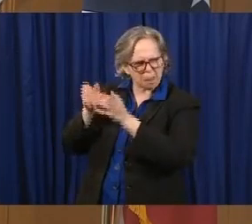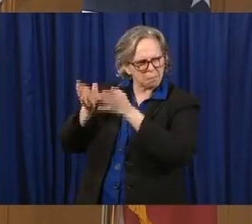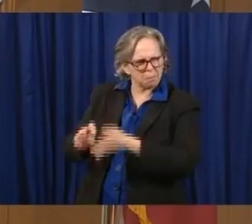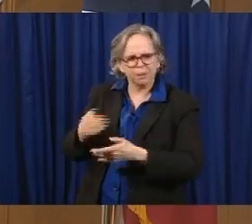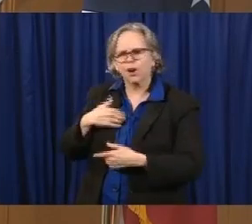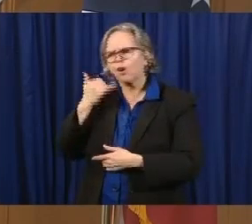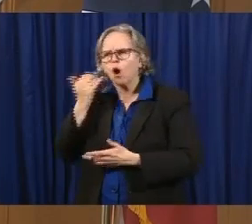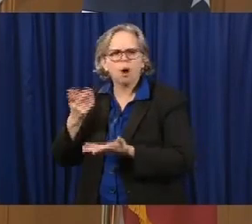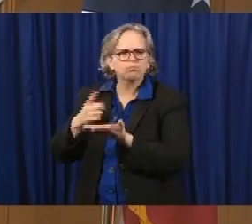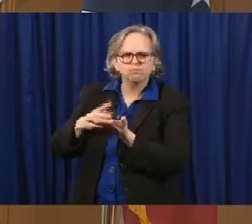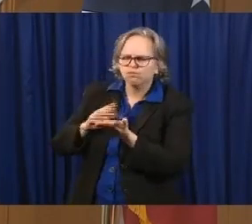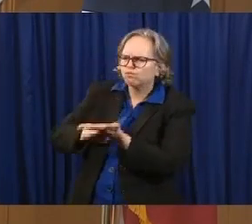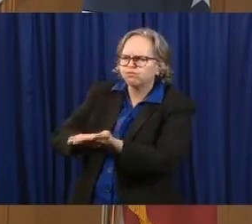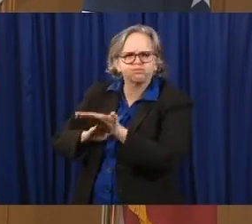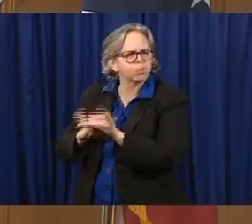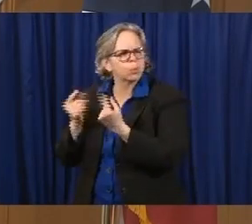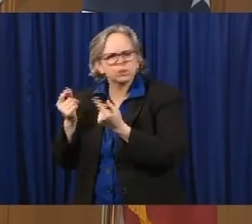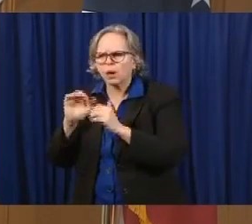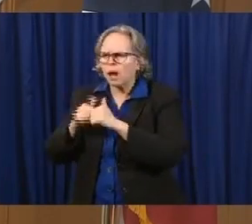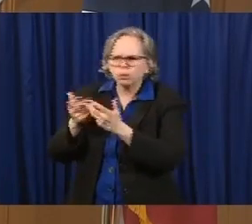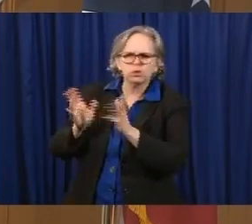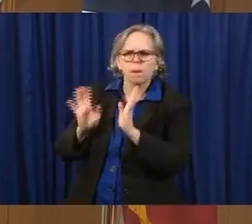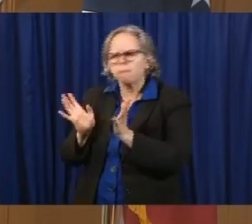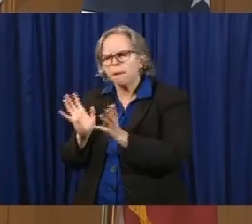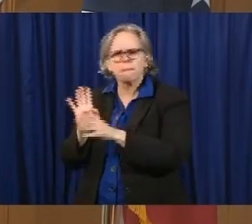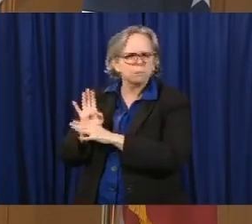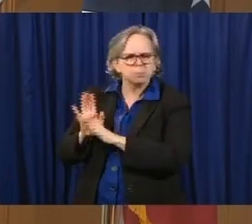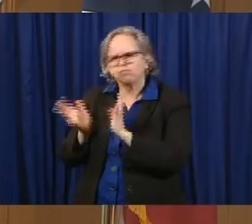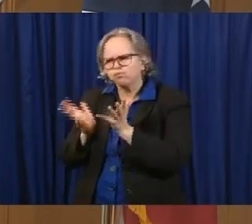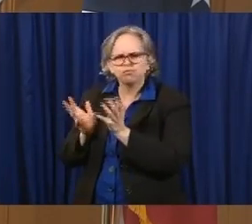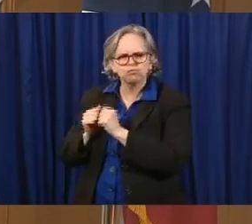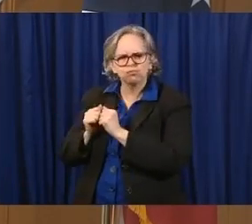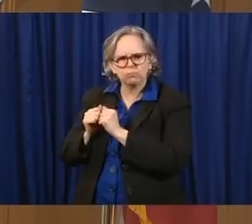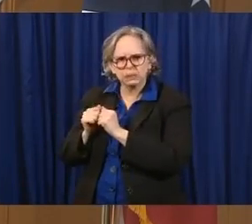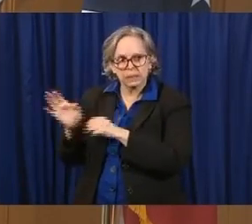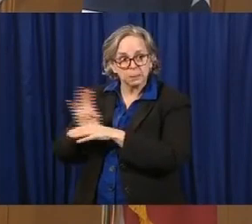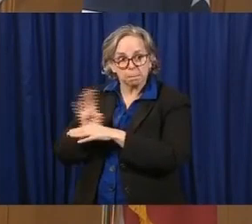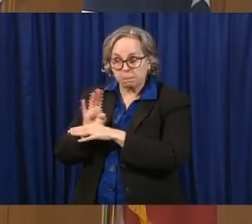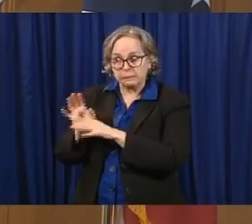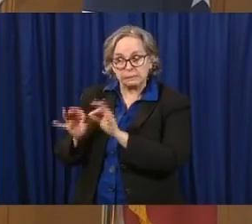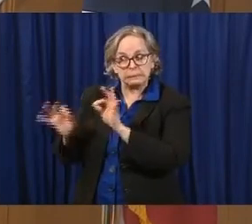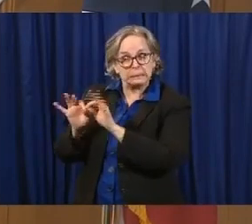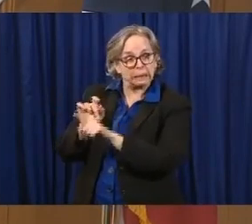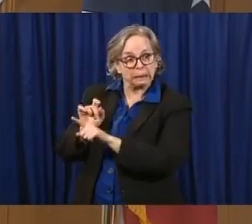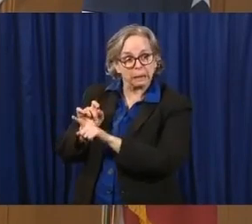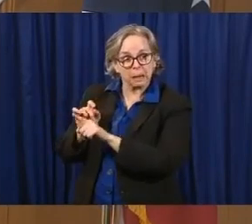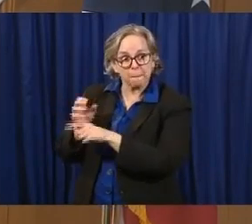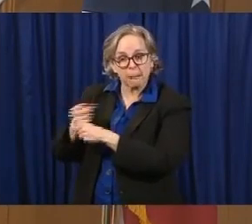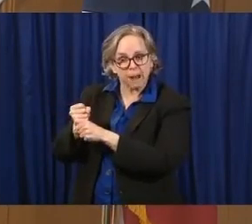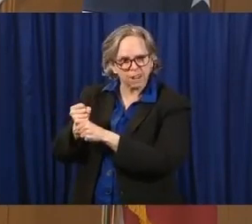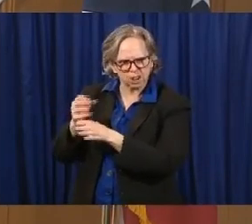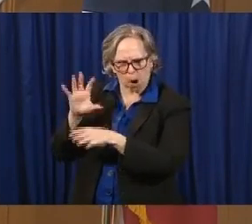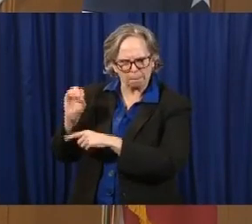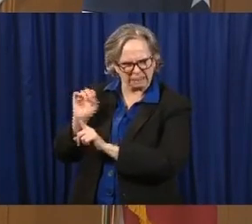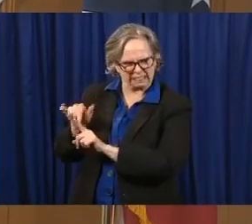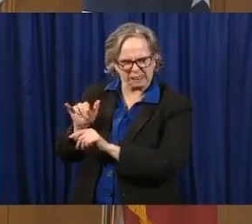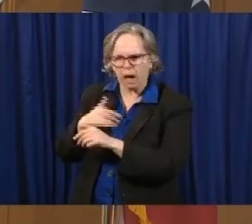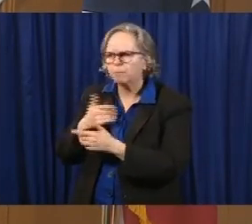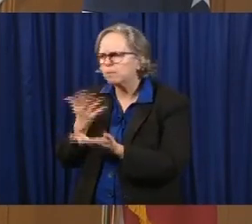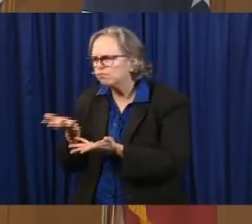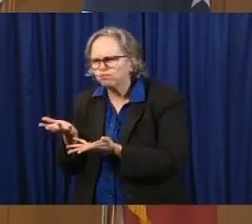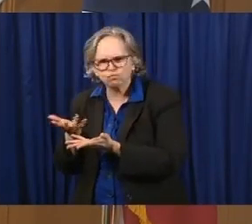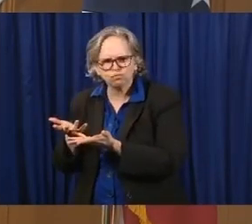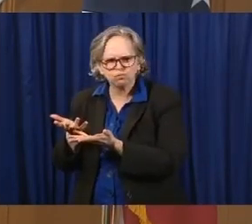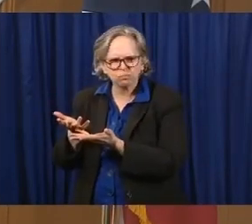doing, how's his business. His is an essential business. It's a manufacturing company. And he told me,